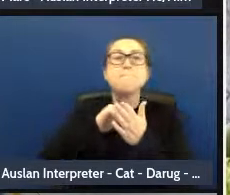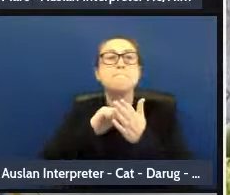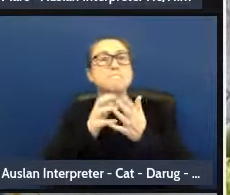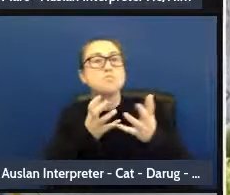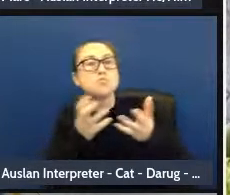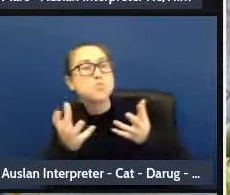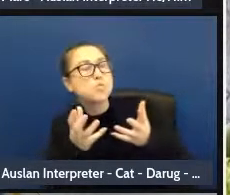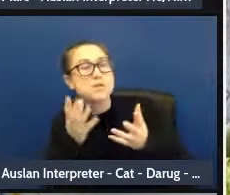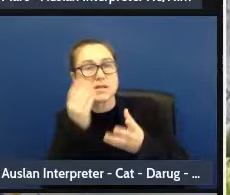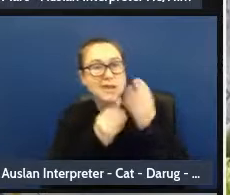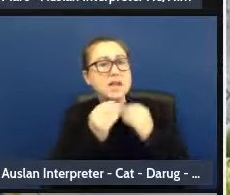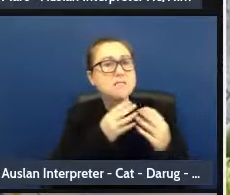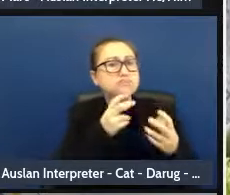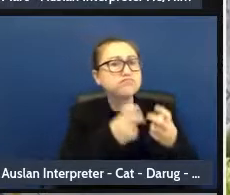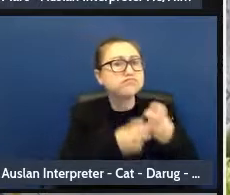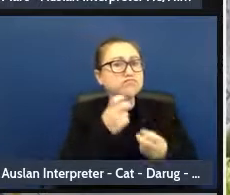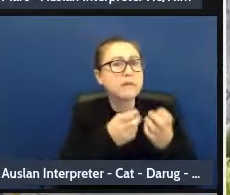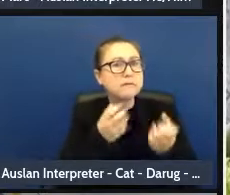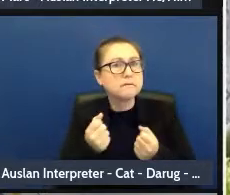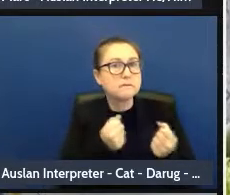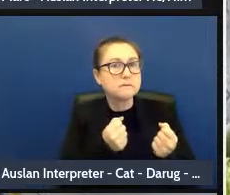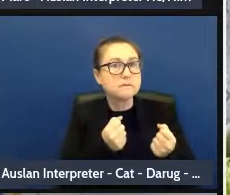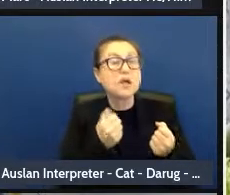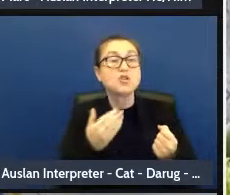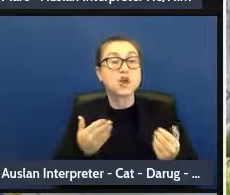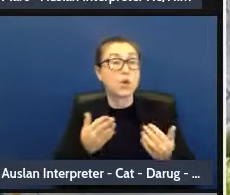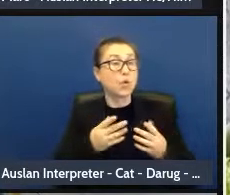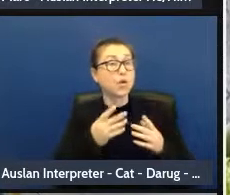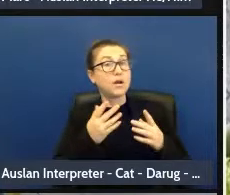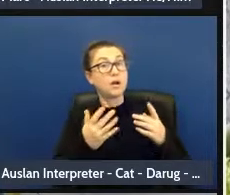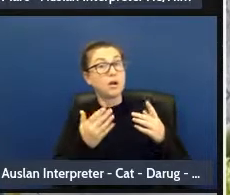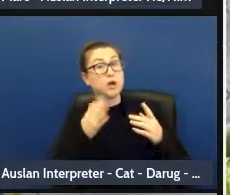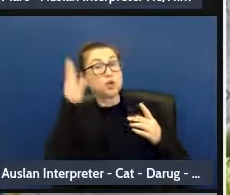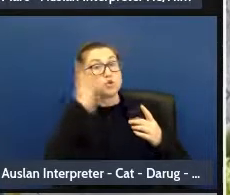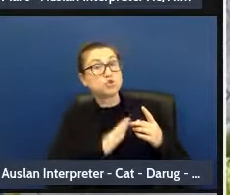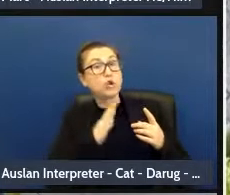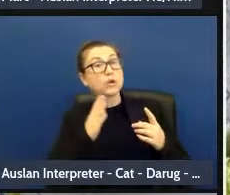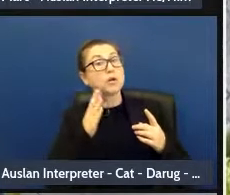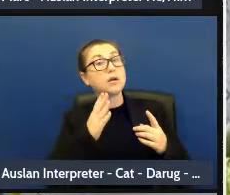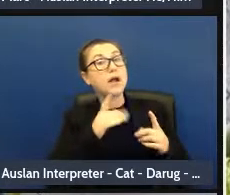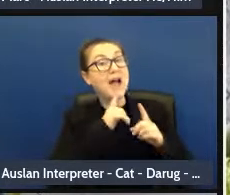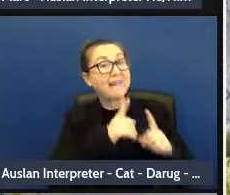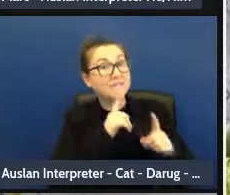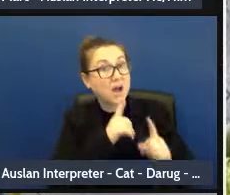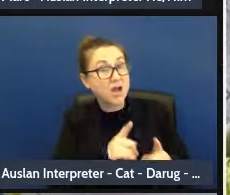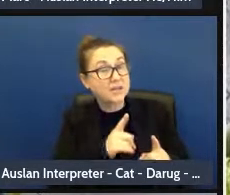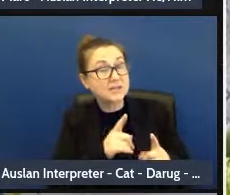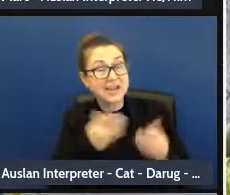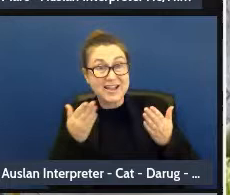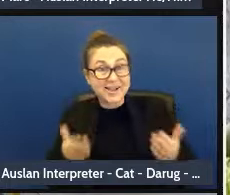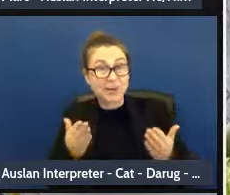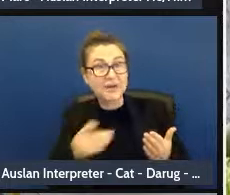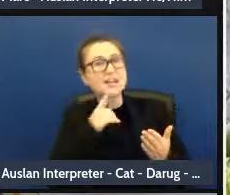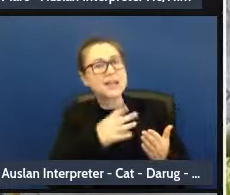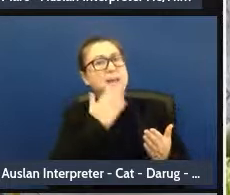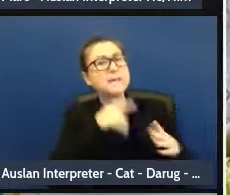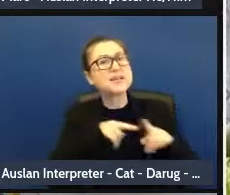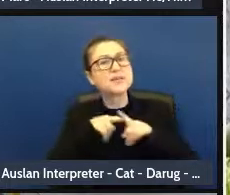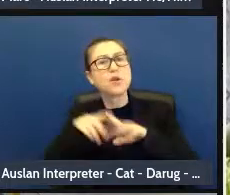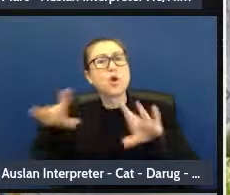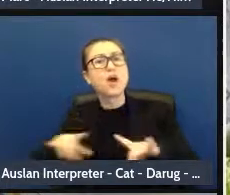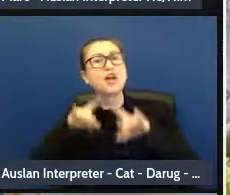foods. So the current advice for stroke survivors is to eat a healthy diet according to the Australian